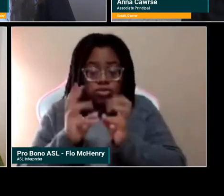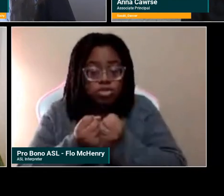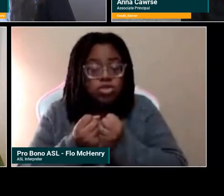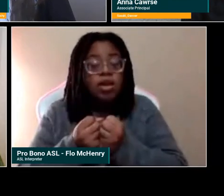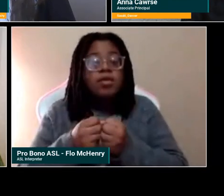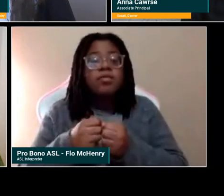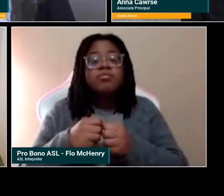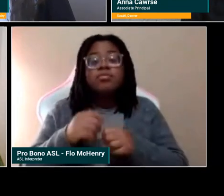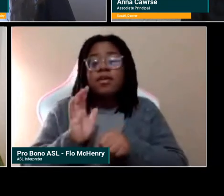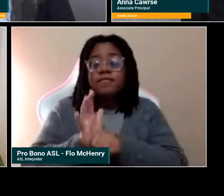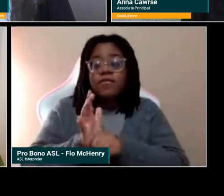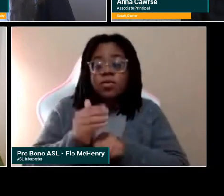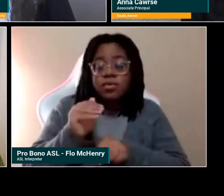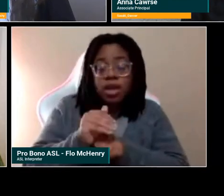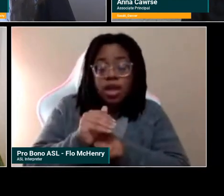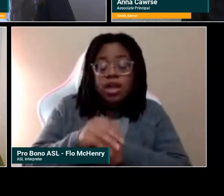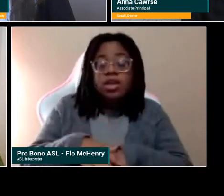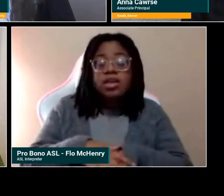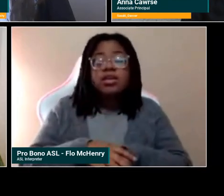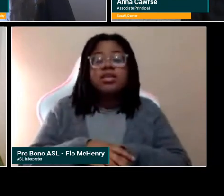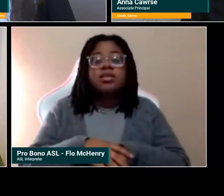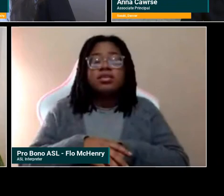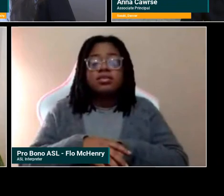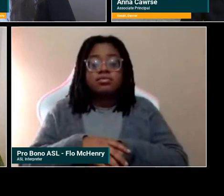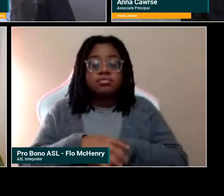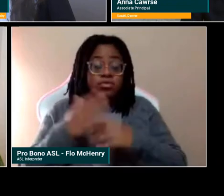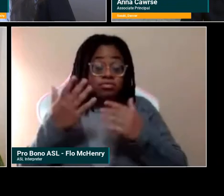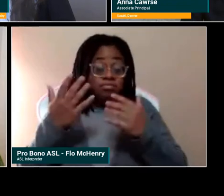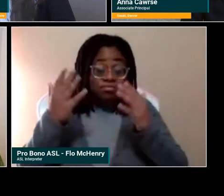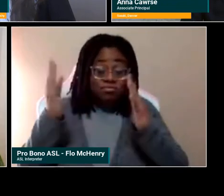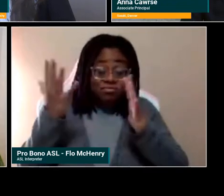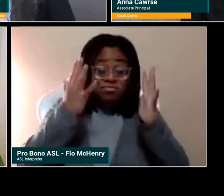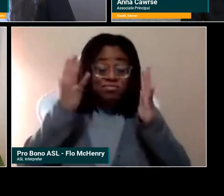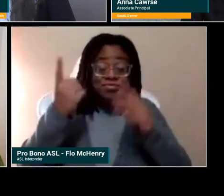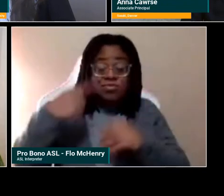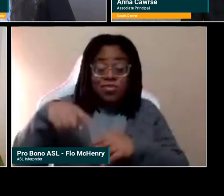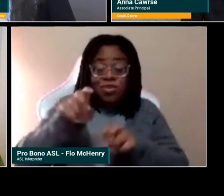the weekend. So with that, a round of applause for our panel. Thank you so